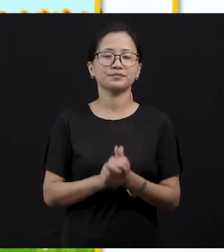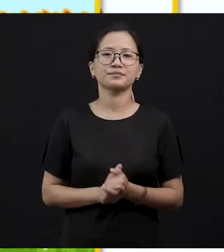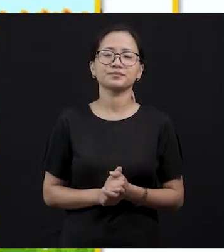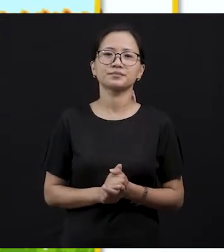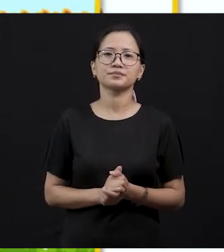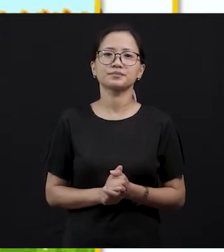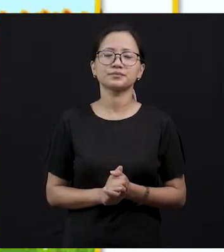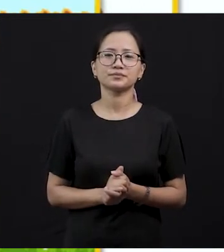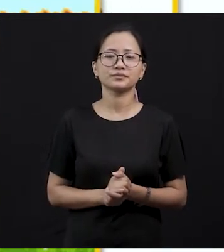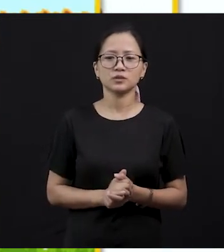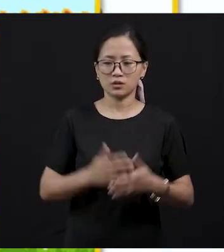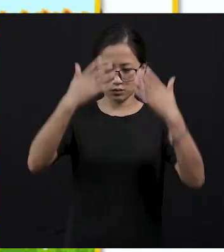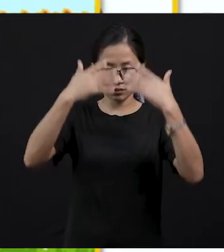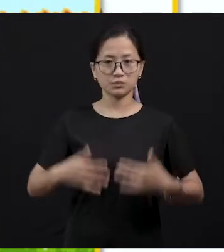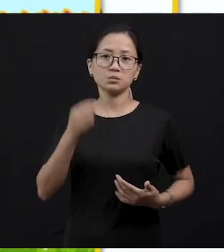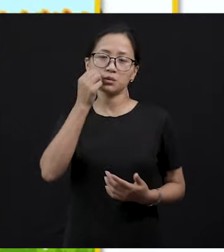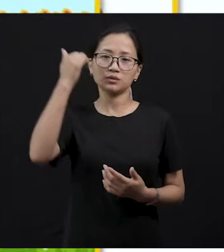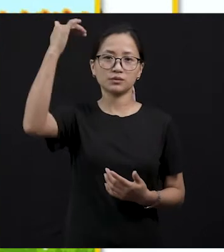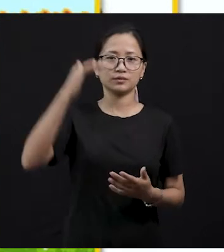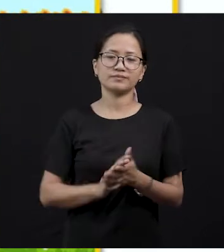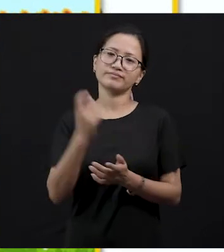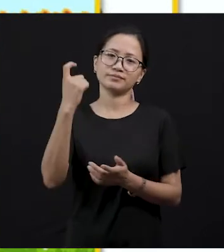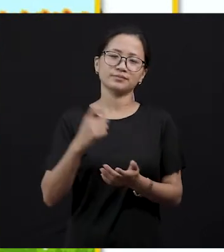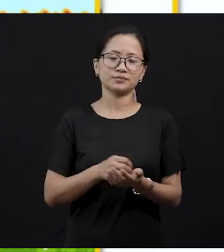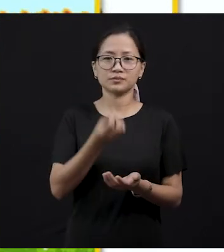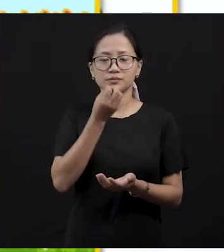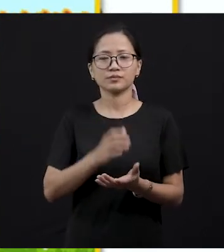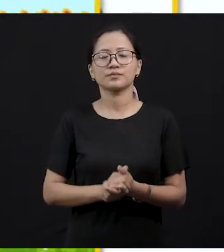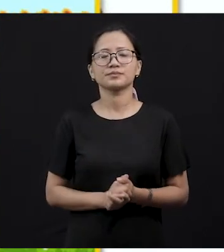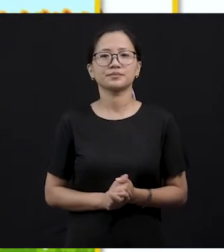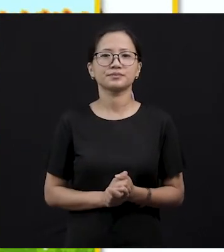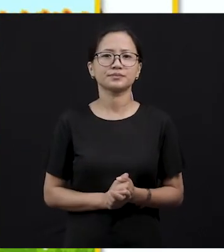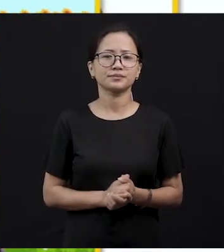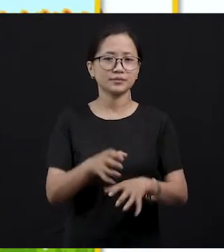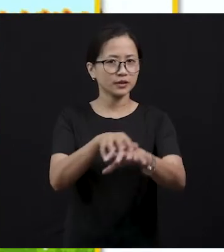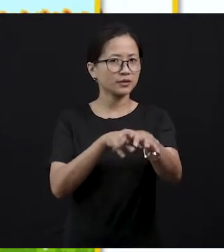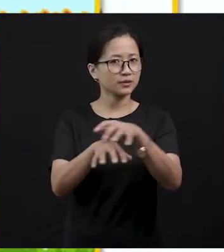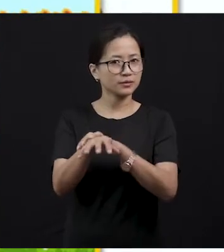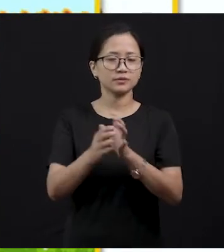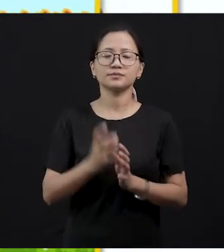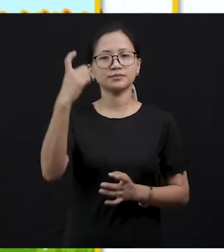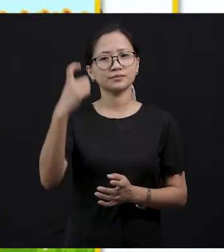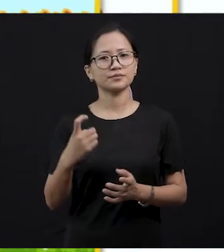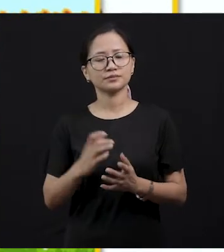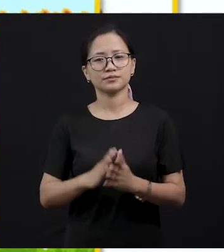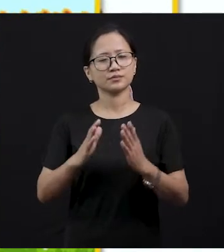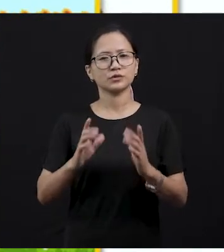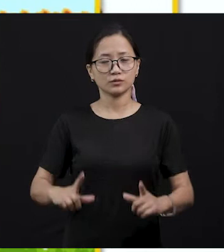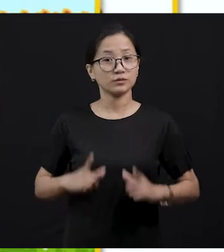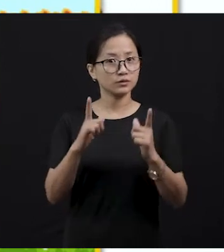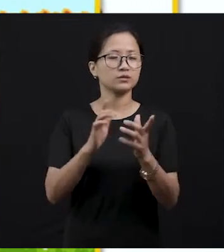or no, man, human beings, we need food to survive. Animals, they need food to